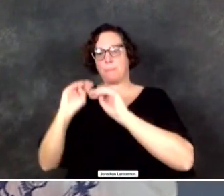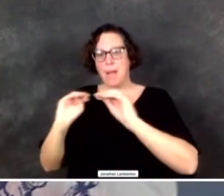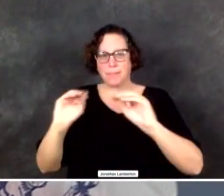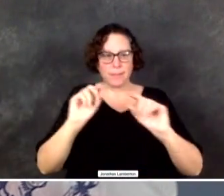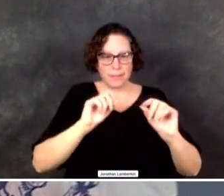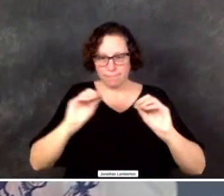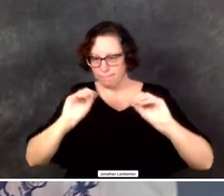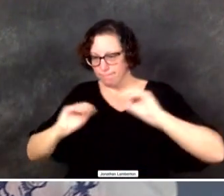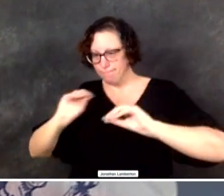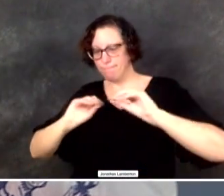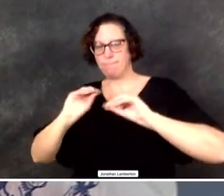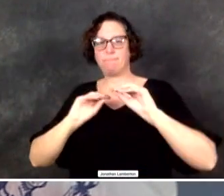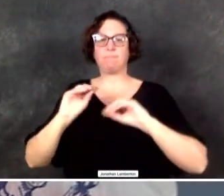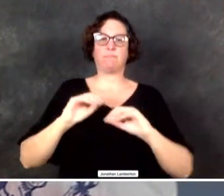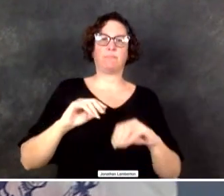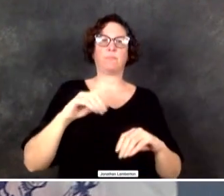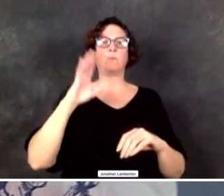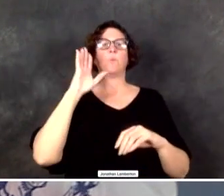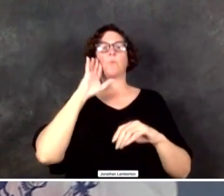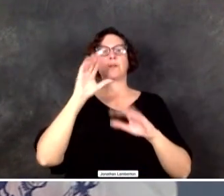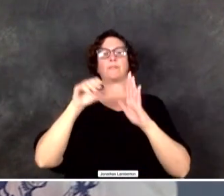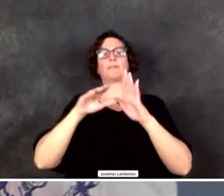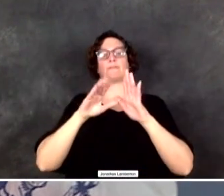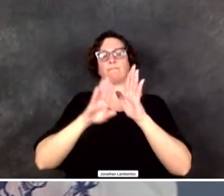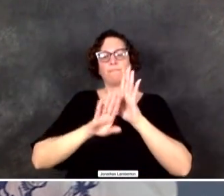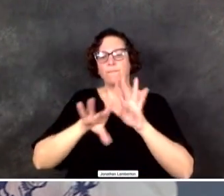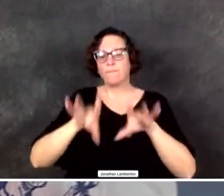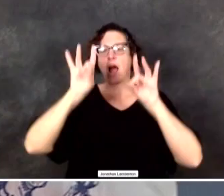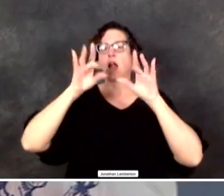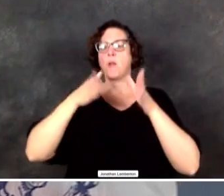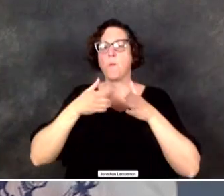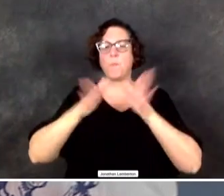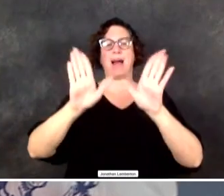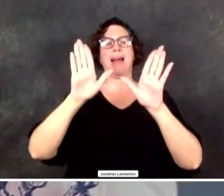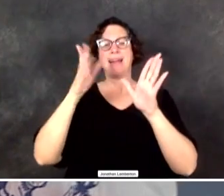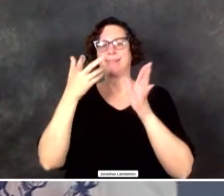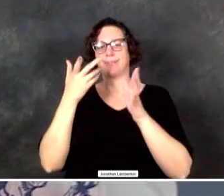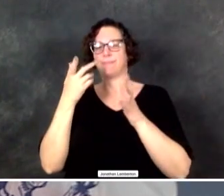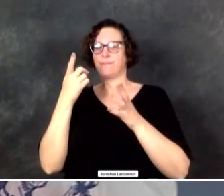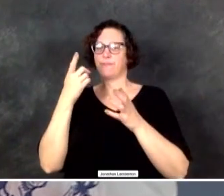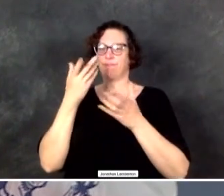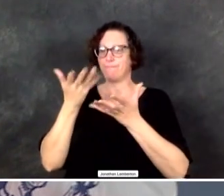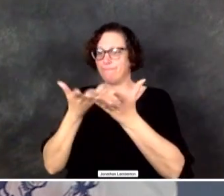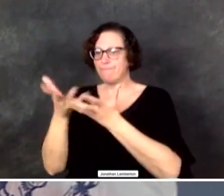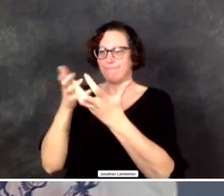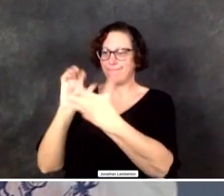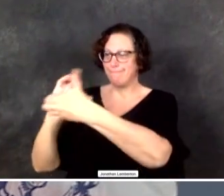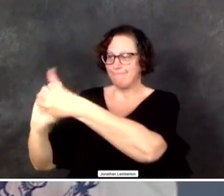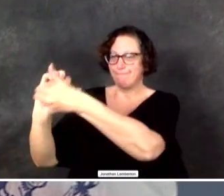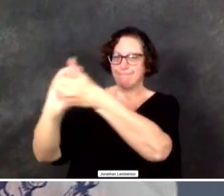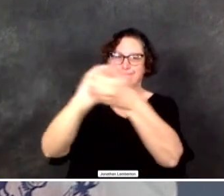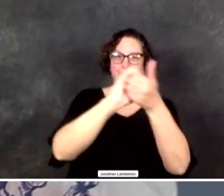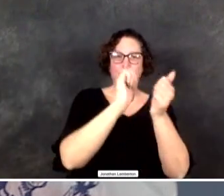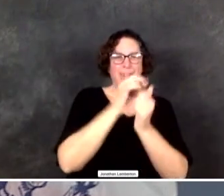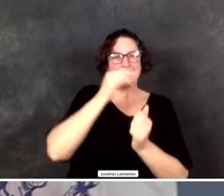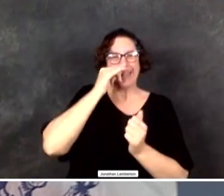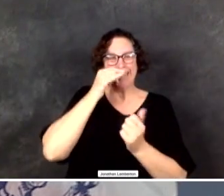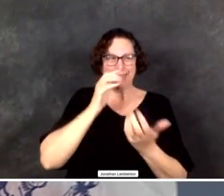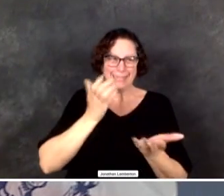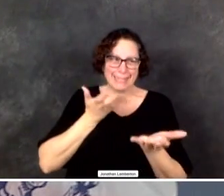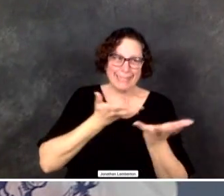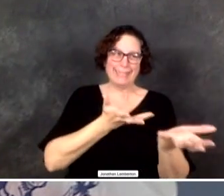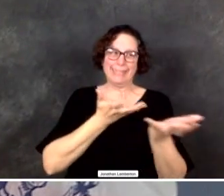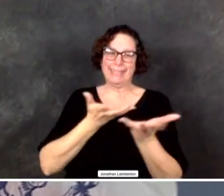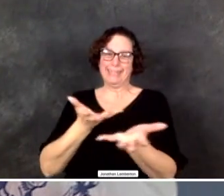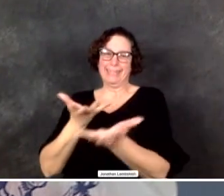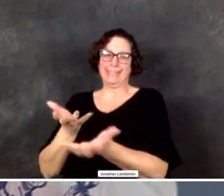to engage kids and keep track of what they are doing. But this is a work in progress. So, Chancellor, if you could explain sort of what's possible and what's